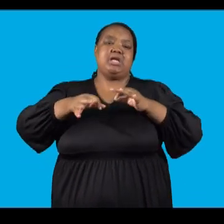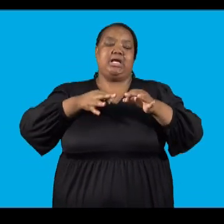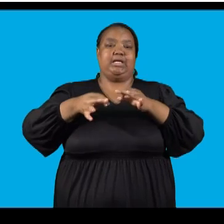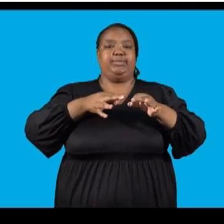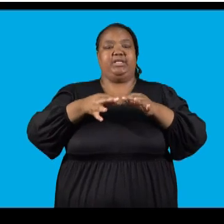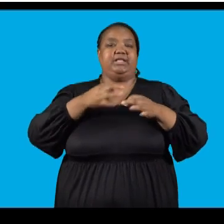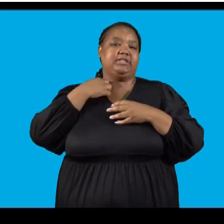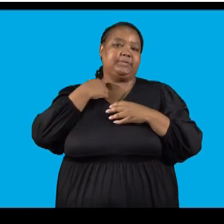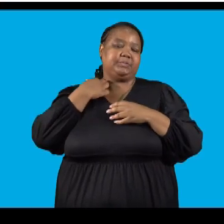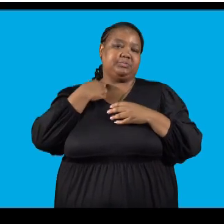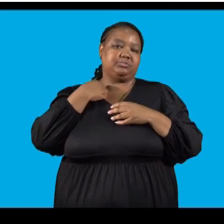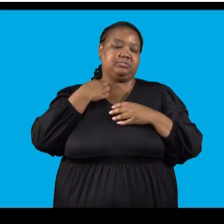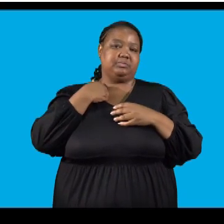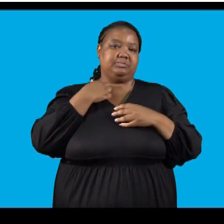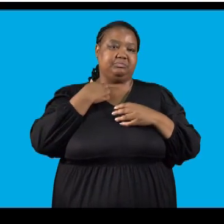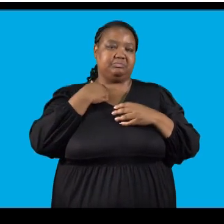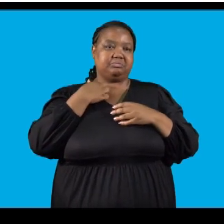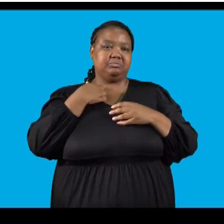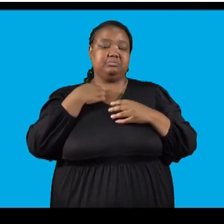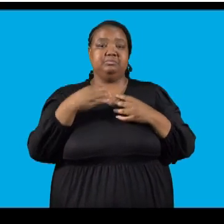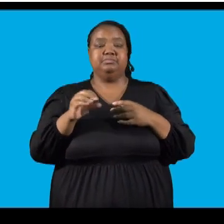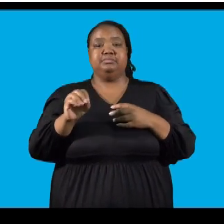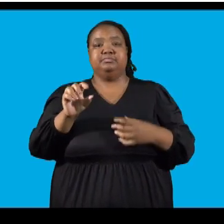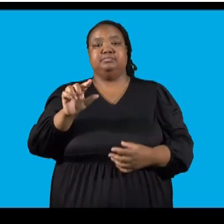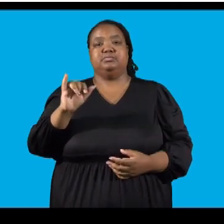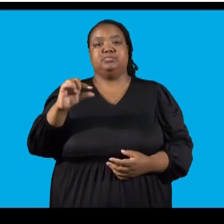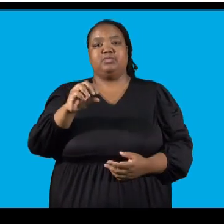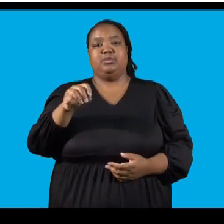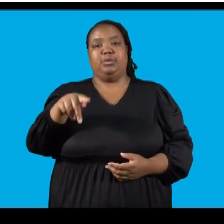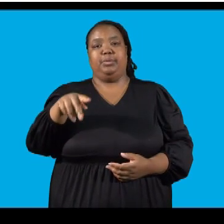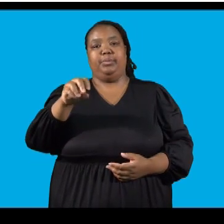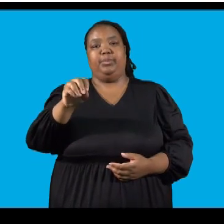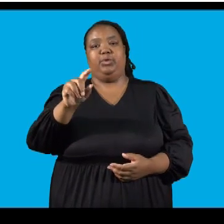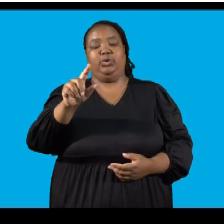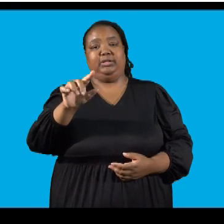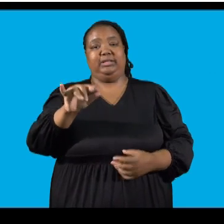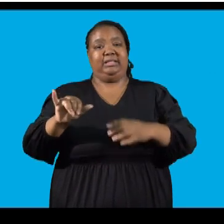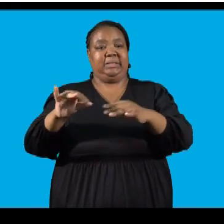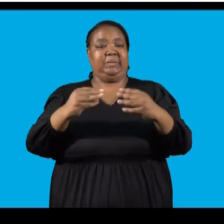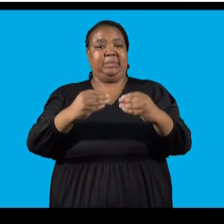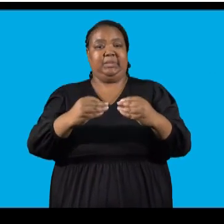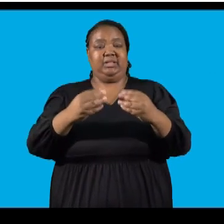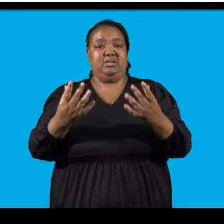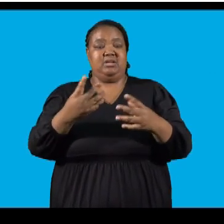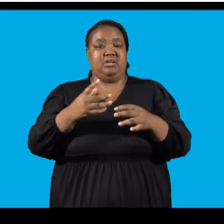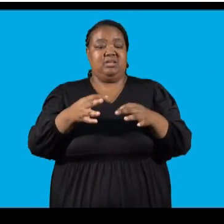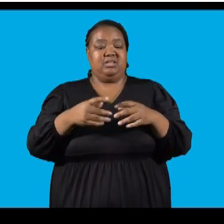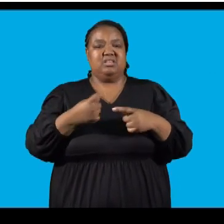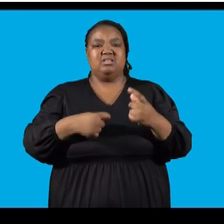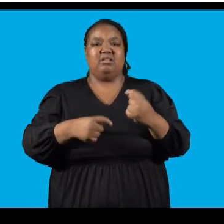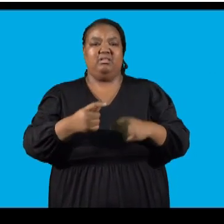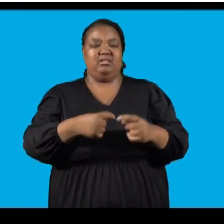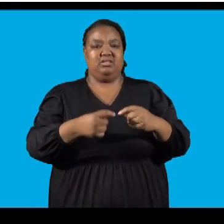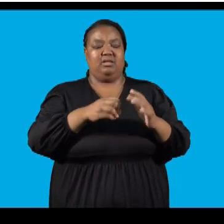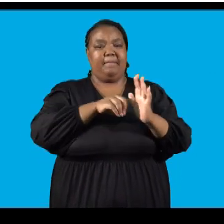be for the explanation. It says here, suppose an oligopolist is